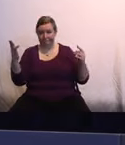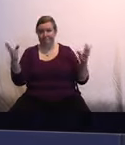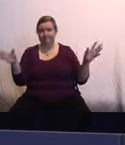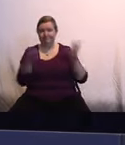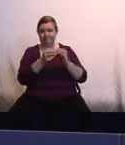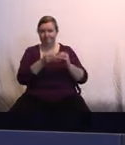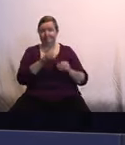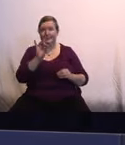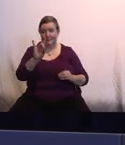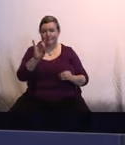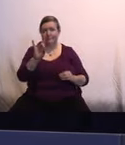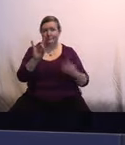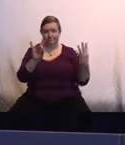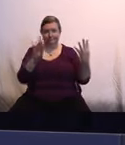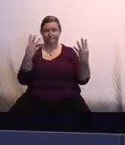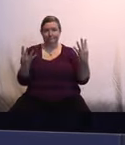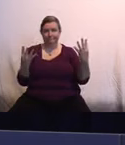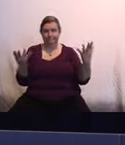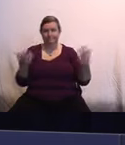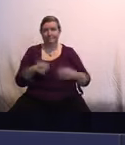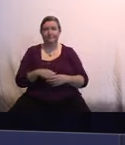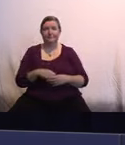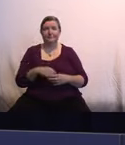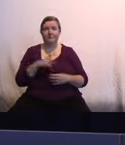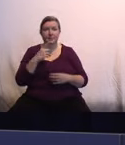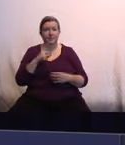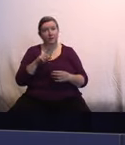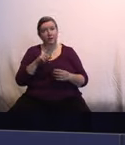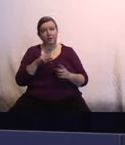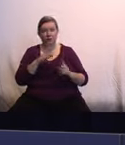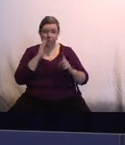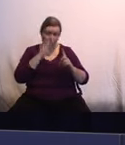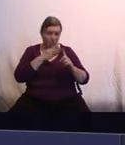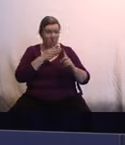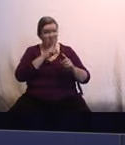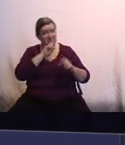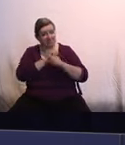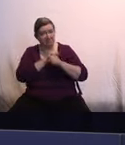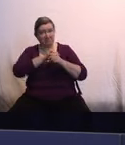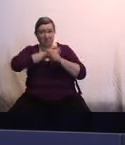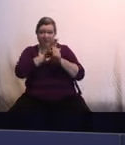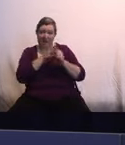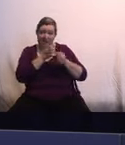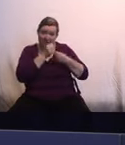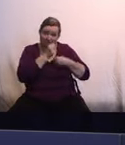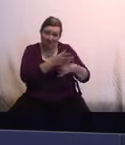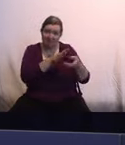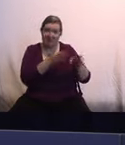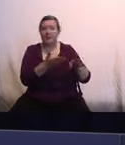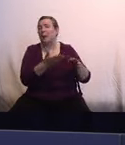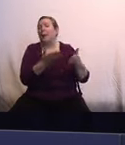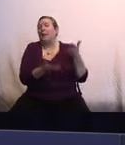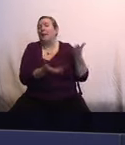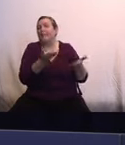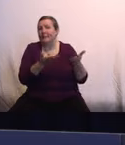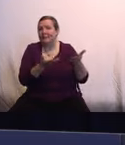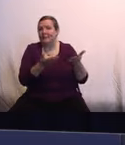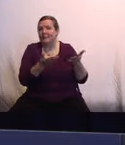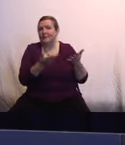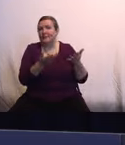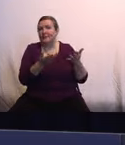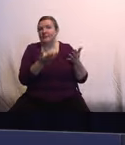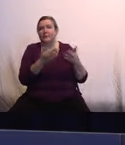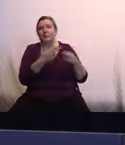sure if COVID-19 directly contributed to these deaths as opposed to being what is termed an incidental